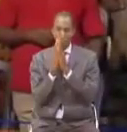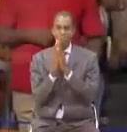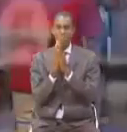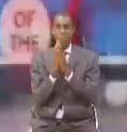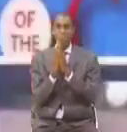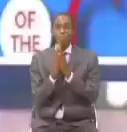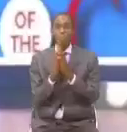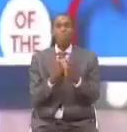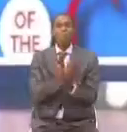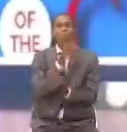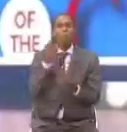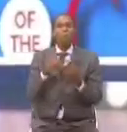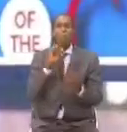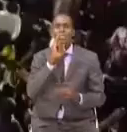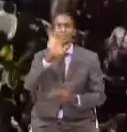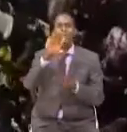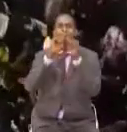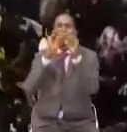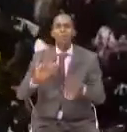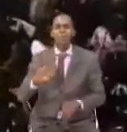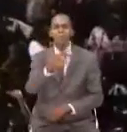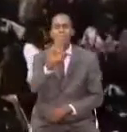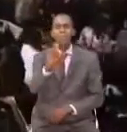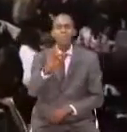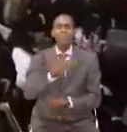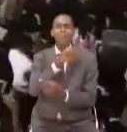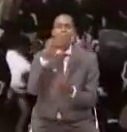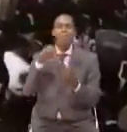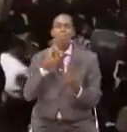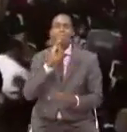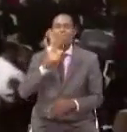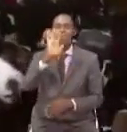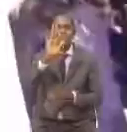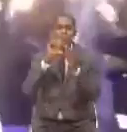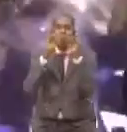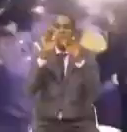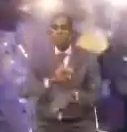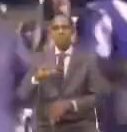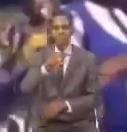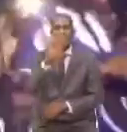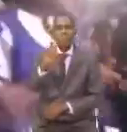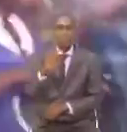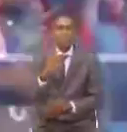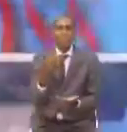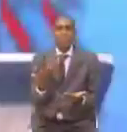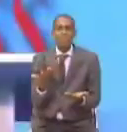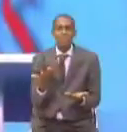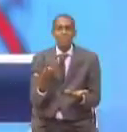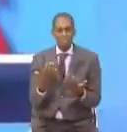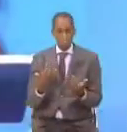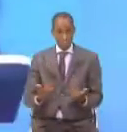When is your blessing? I said, when is your blessing?